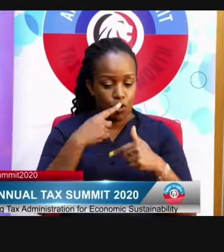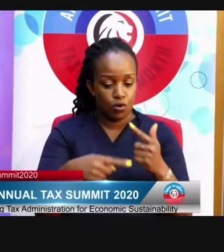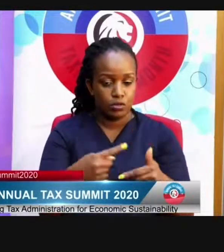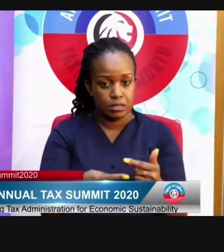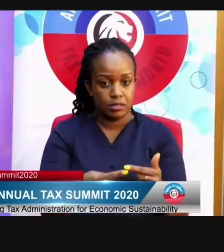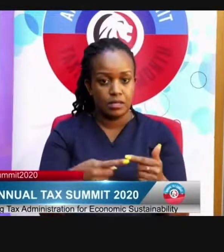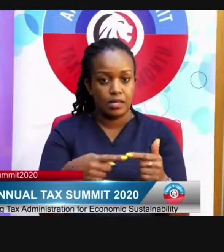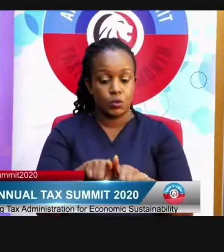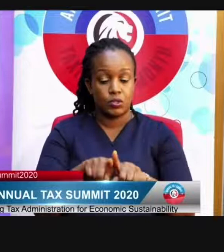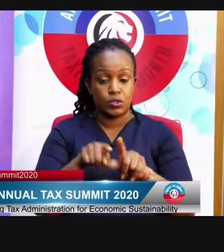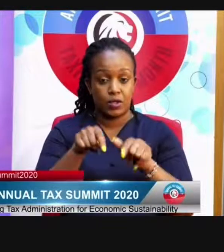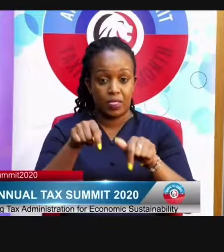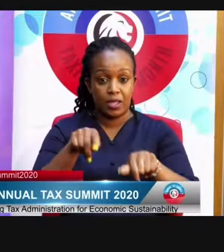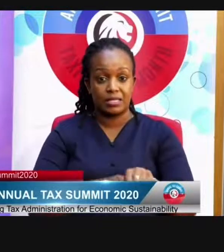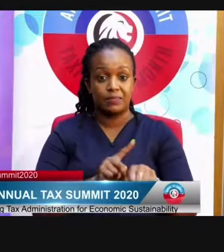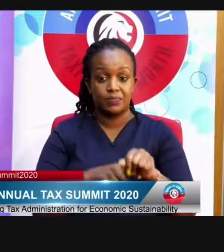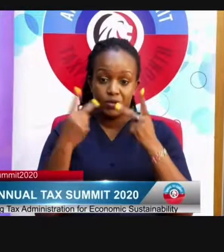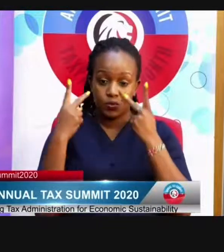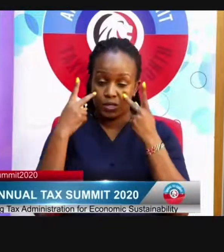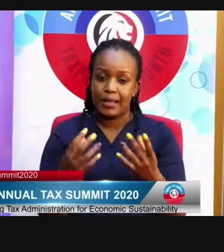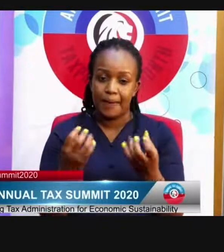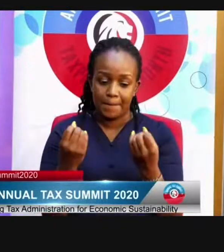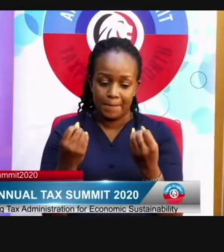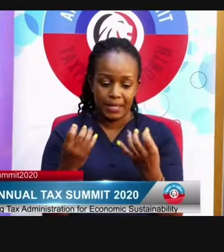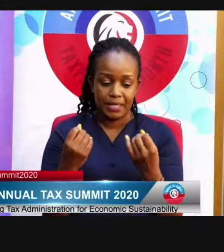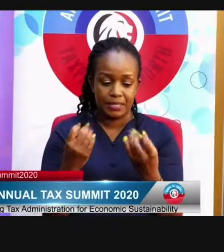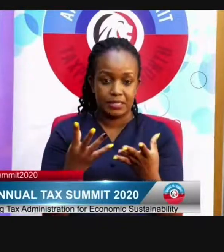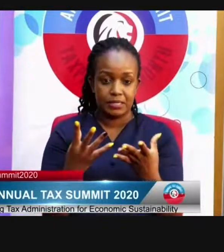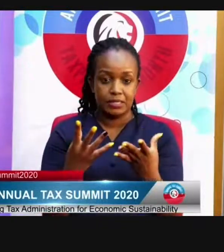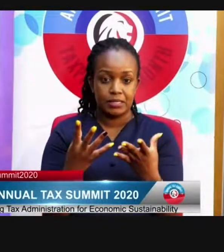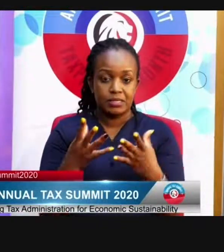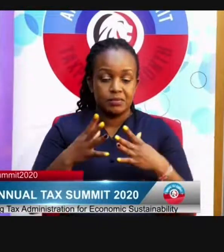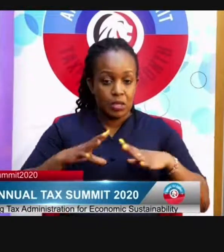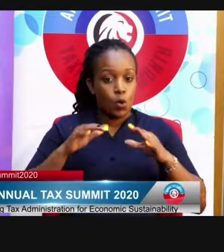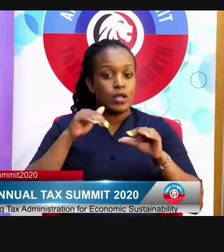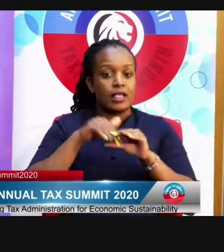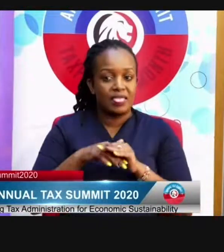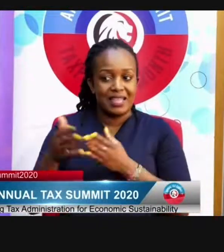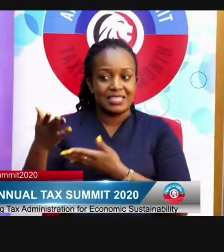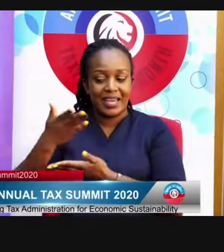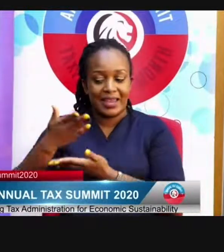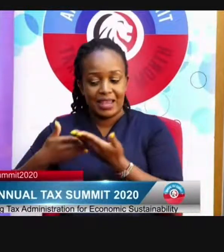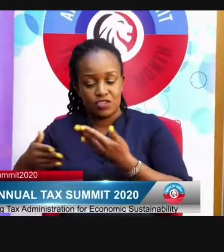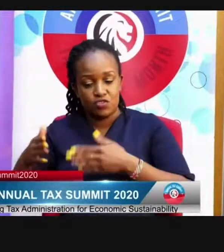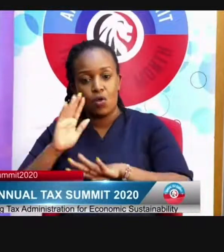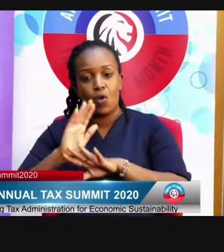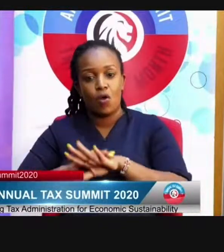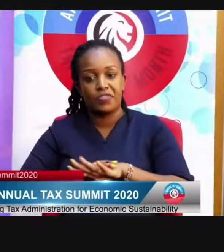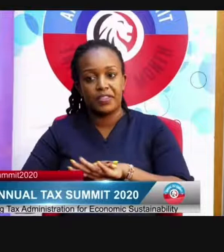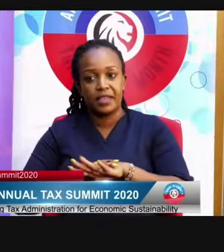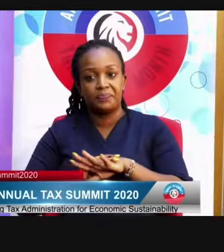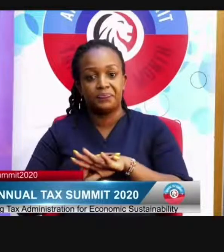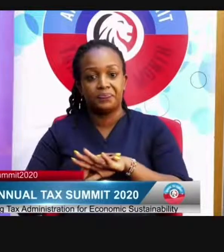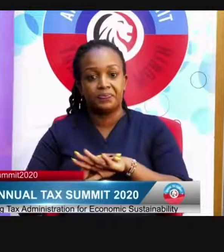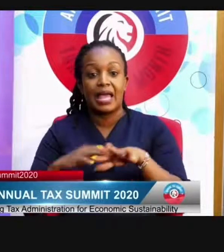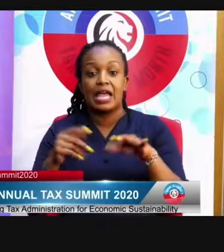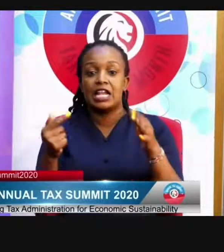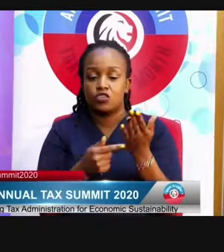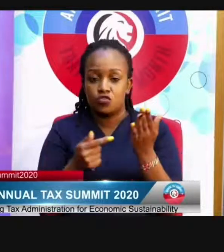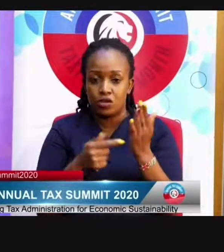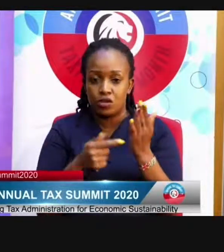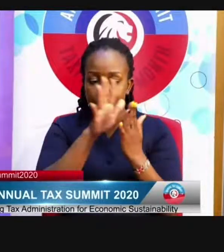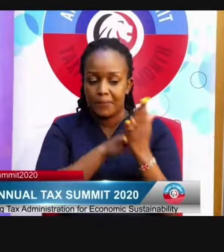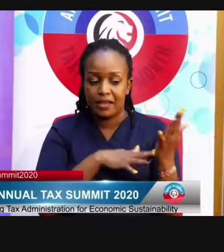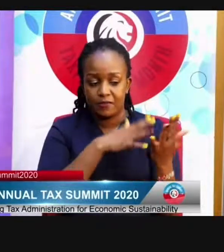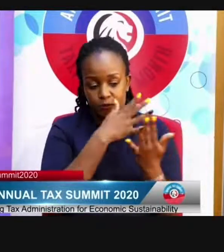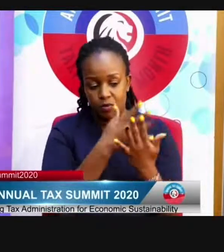We've seen an increase in the interaction on the electronic platforms. As I mentioned,